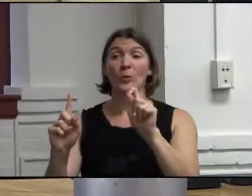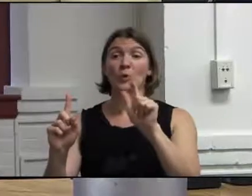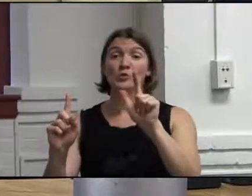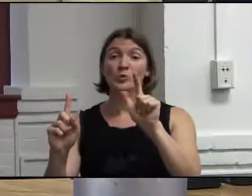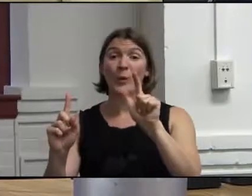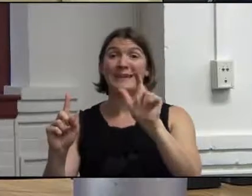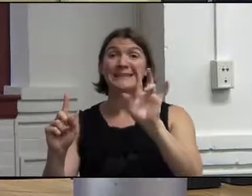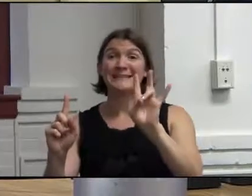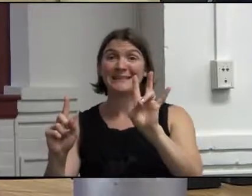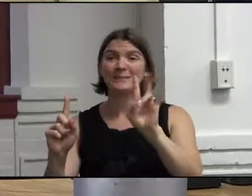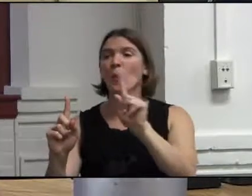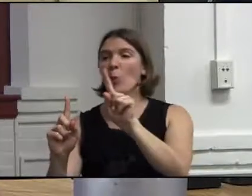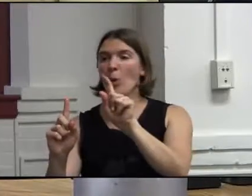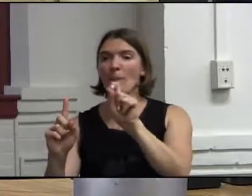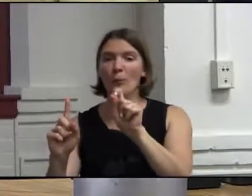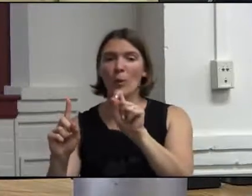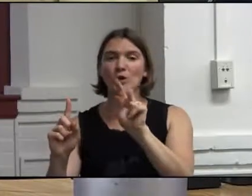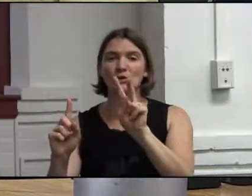$1.27,